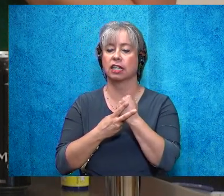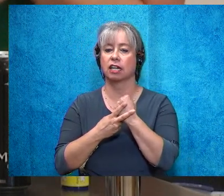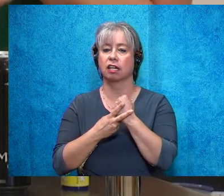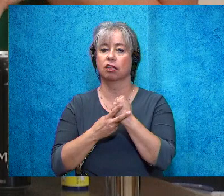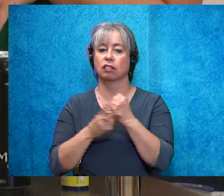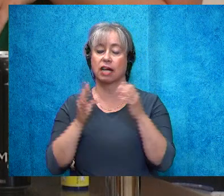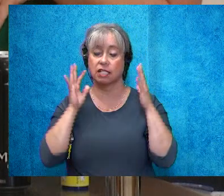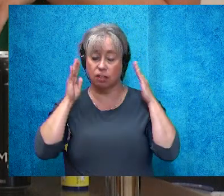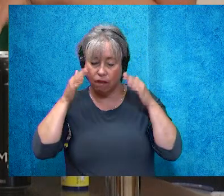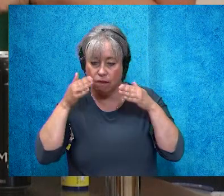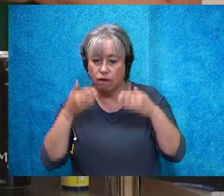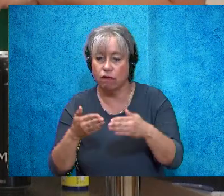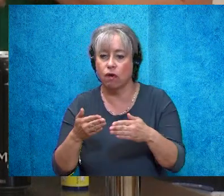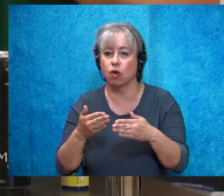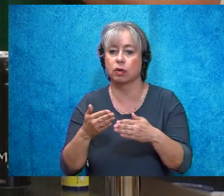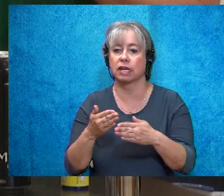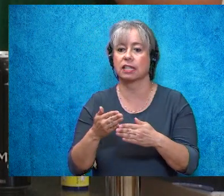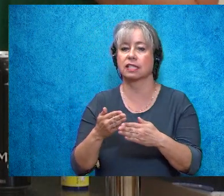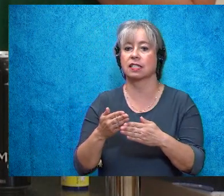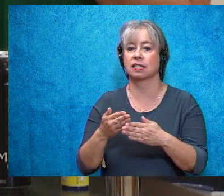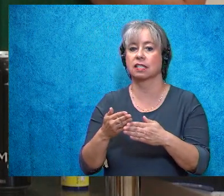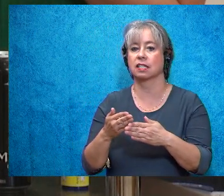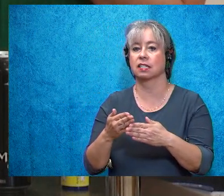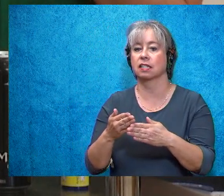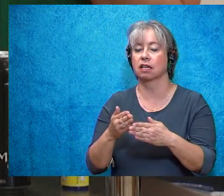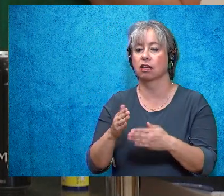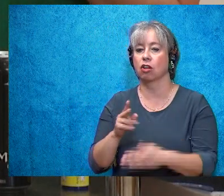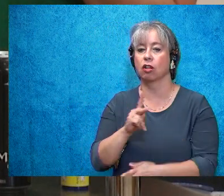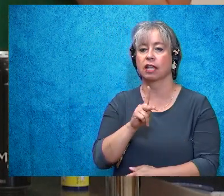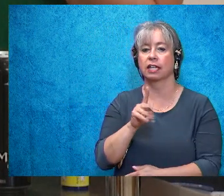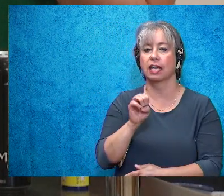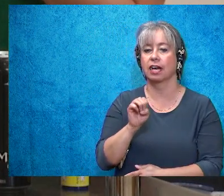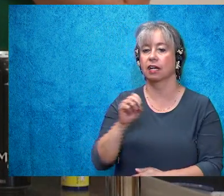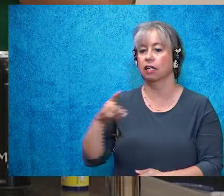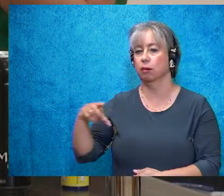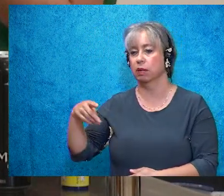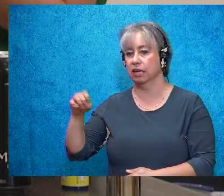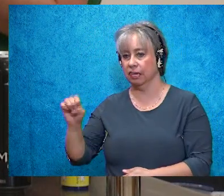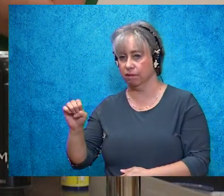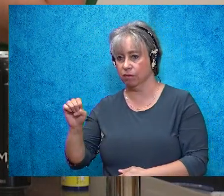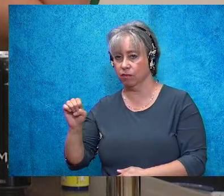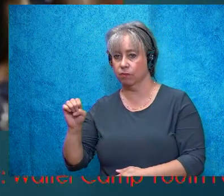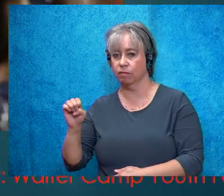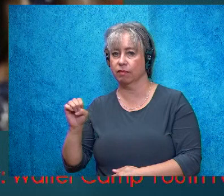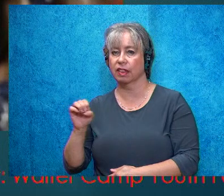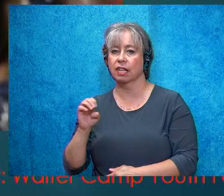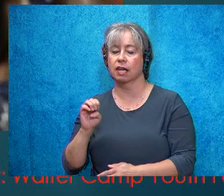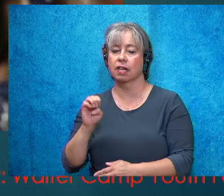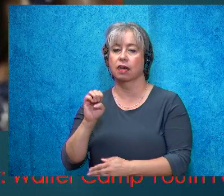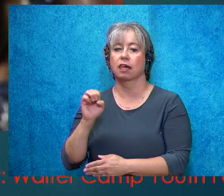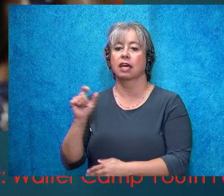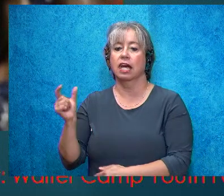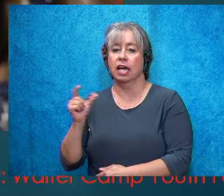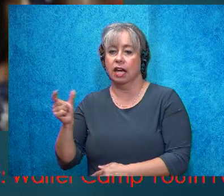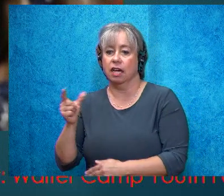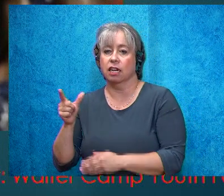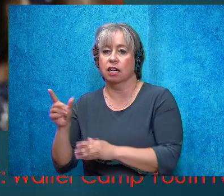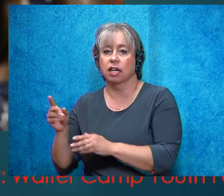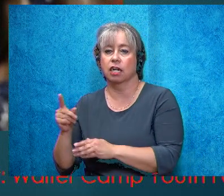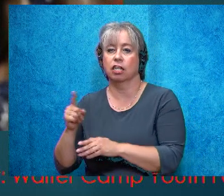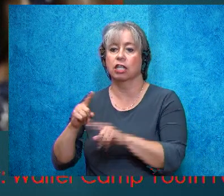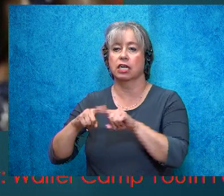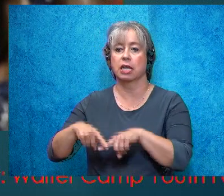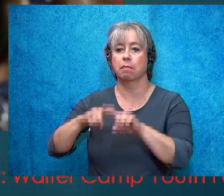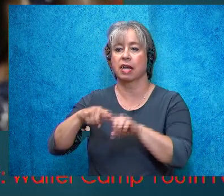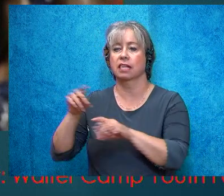though. So when I was thinking about kinetic energy, energy of motion that depends on an object's mass and